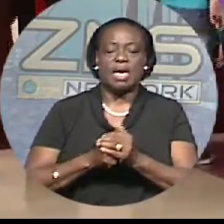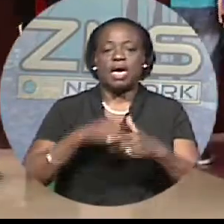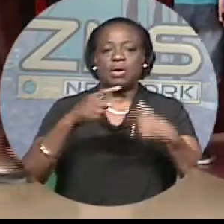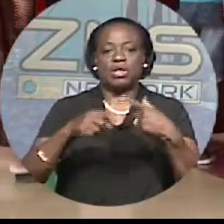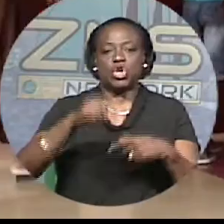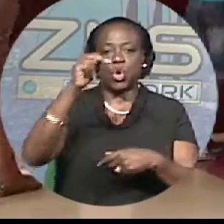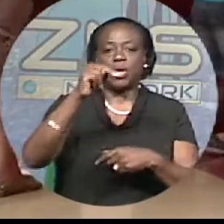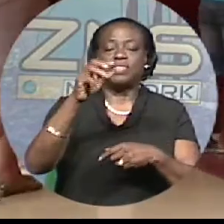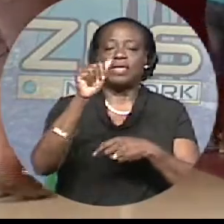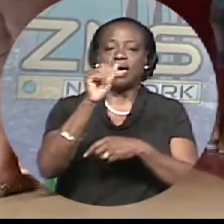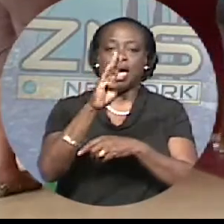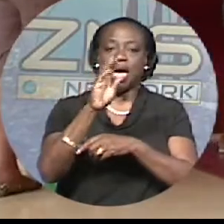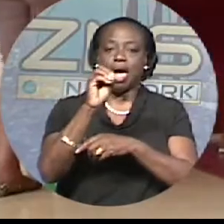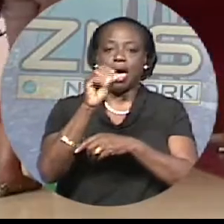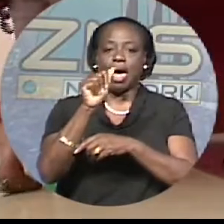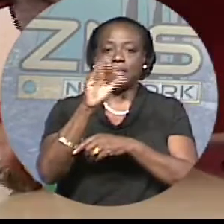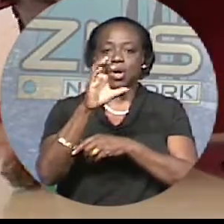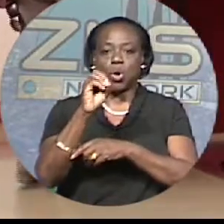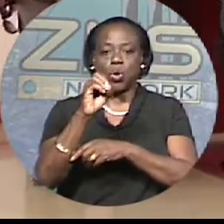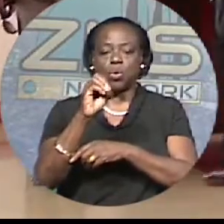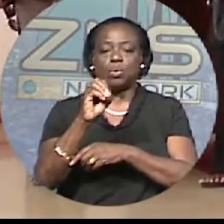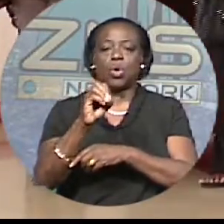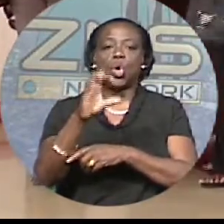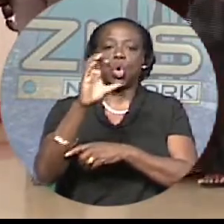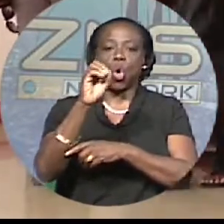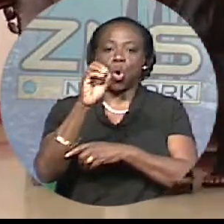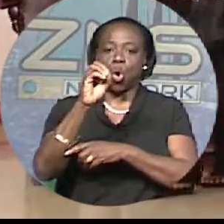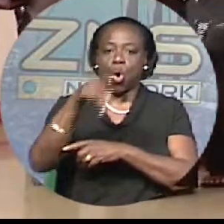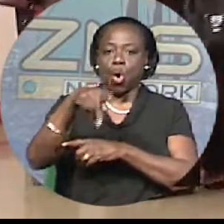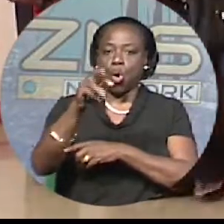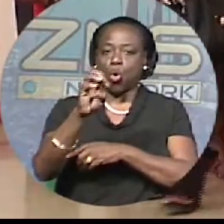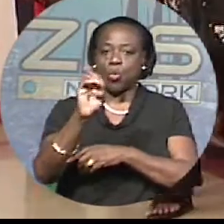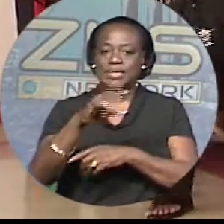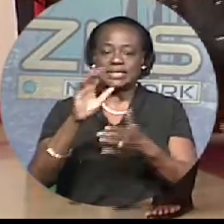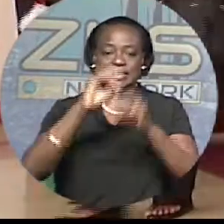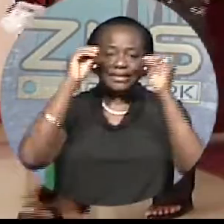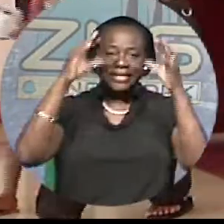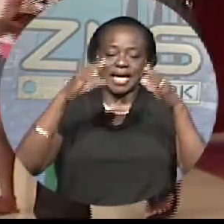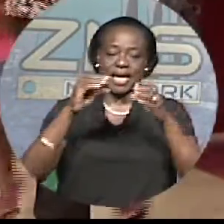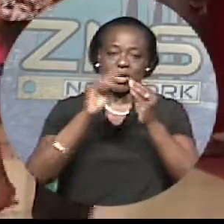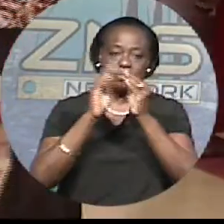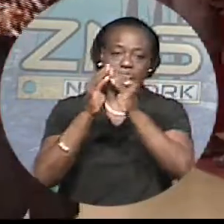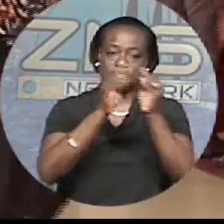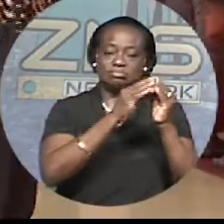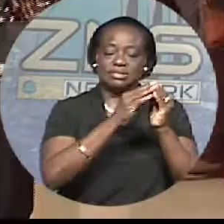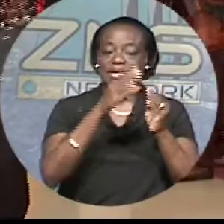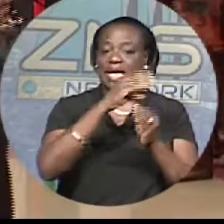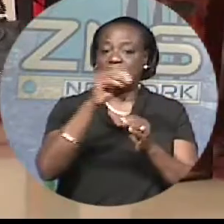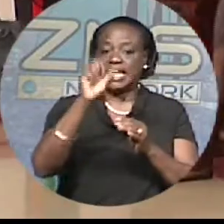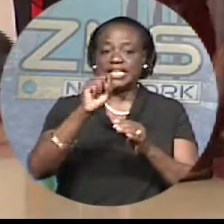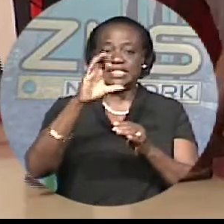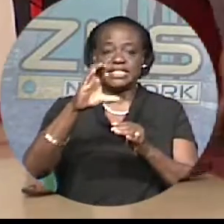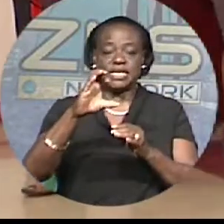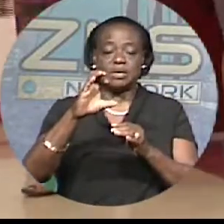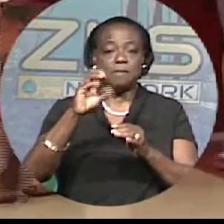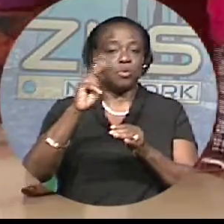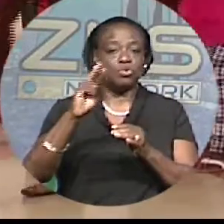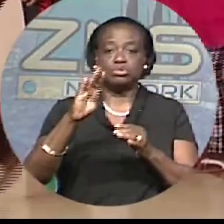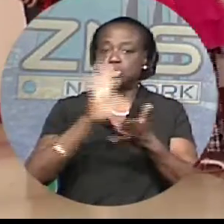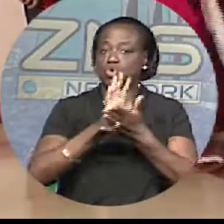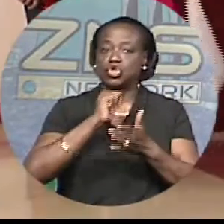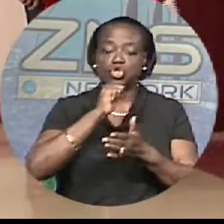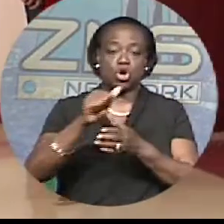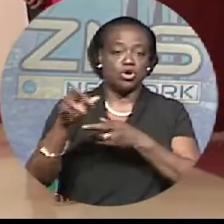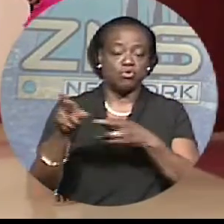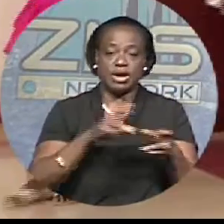few concerns about Cooperstown and SC Boodle schools not being ready. I believe that most